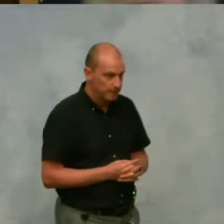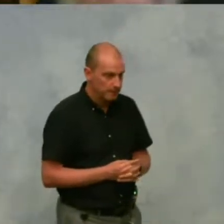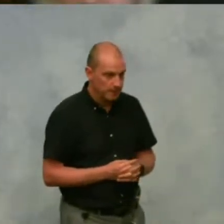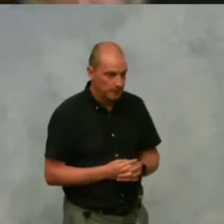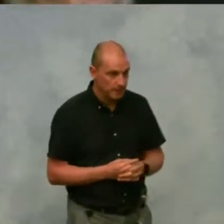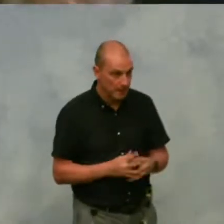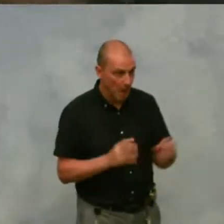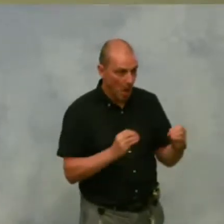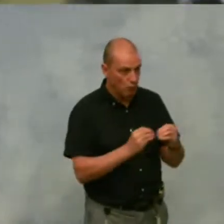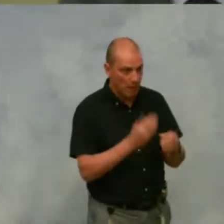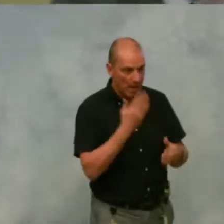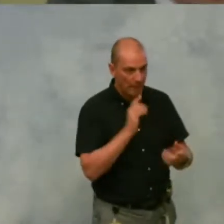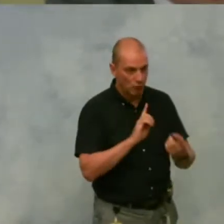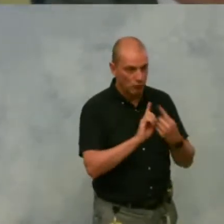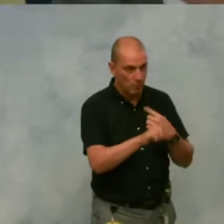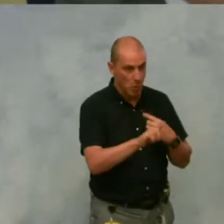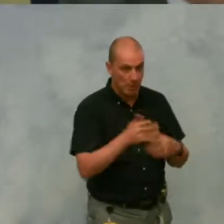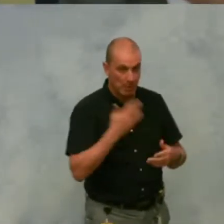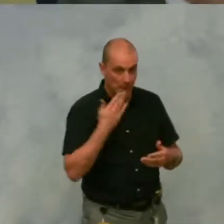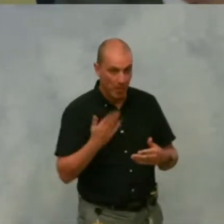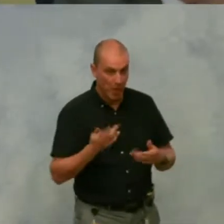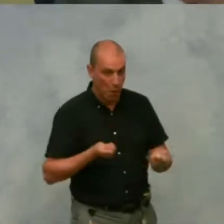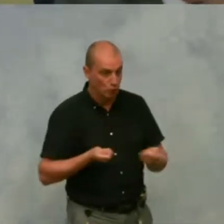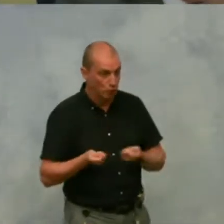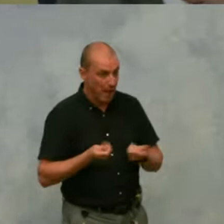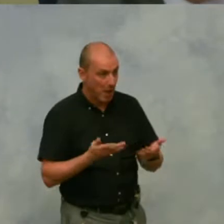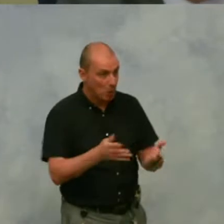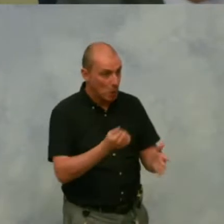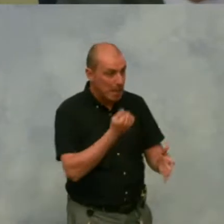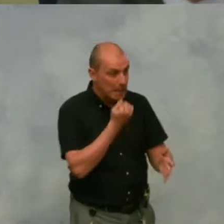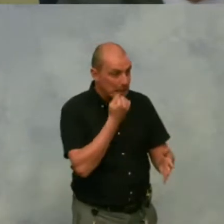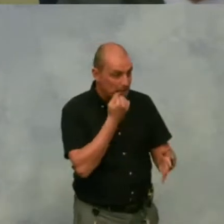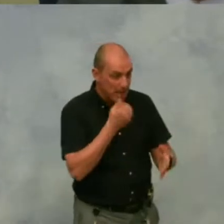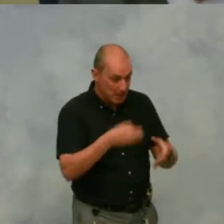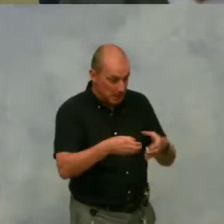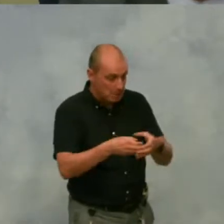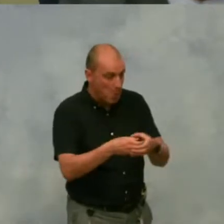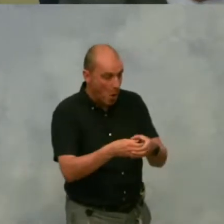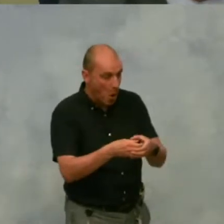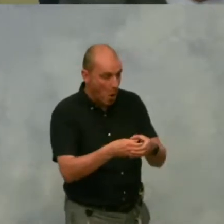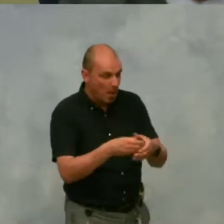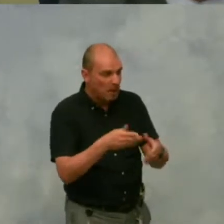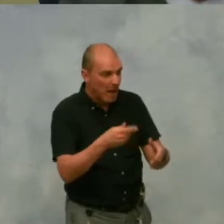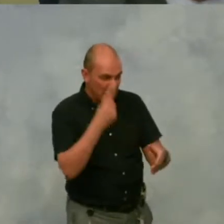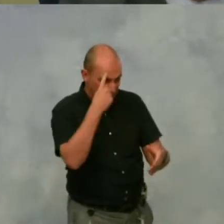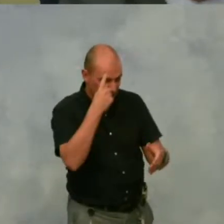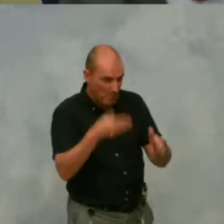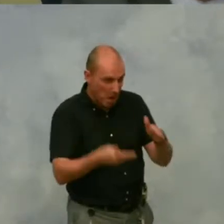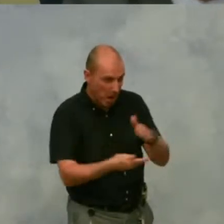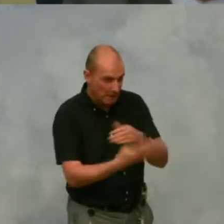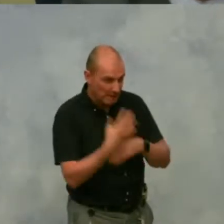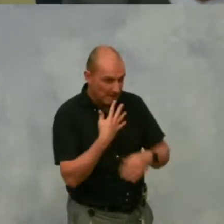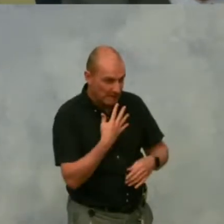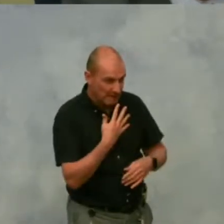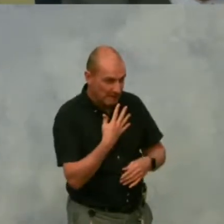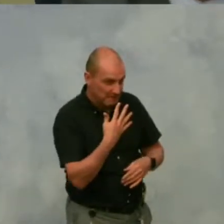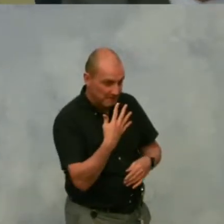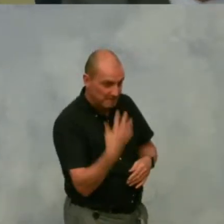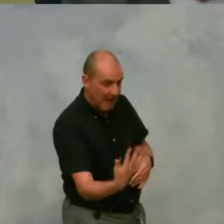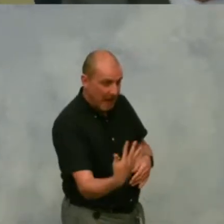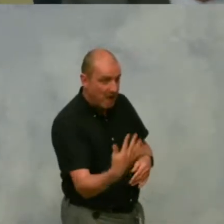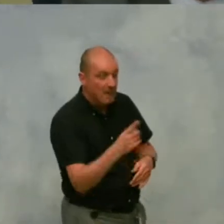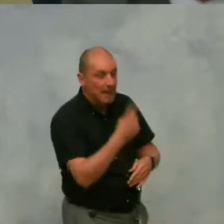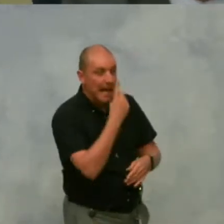Brian, please. Thanks, Chair. The number's quite small. I mean, I think it's less than 5, but I mean, I can get the precise